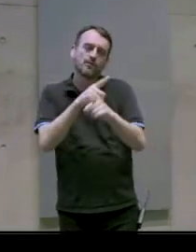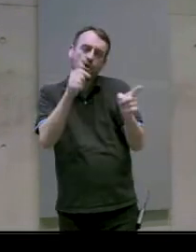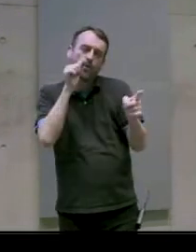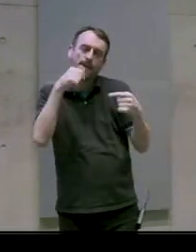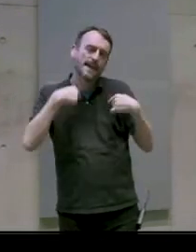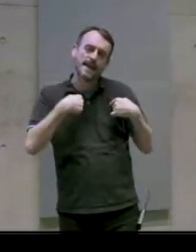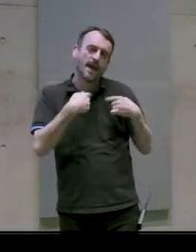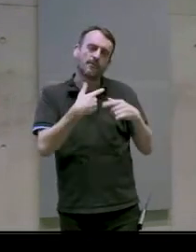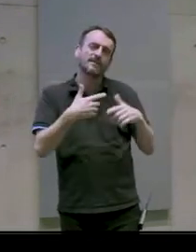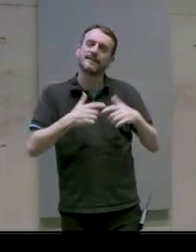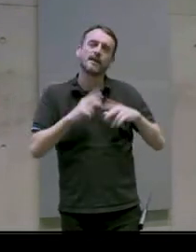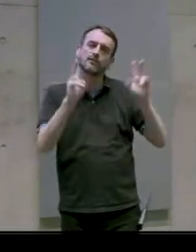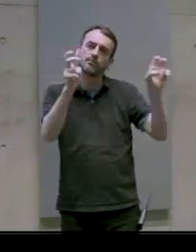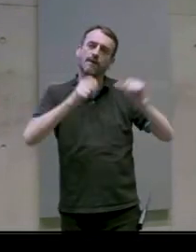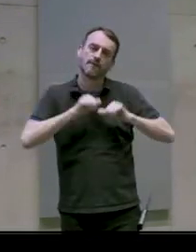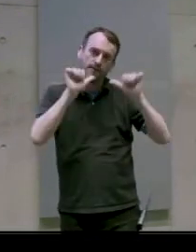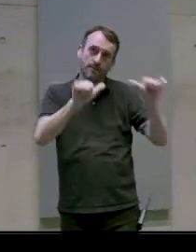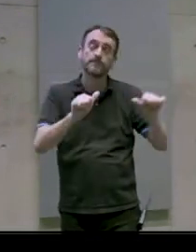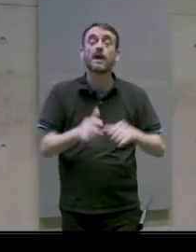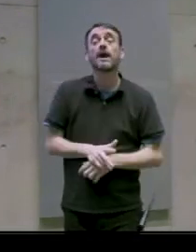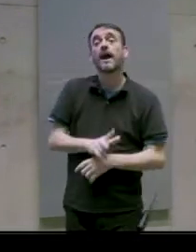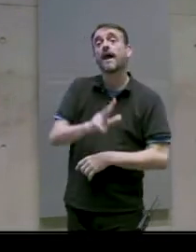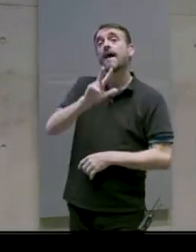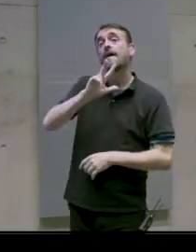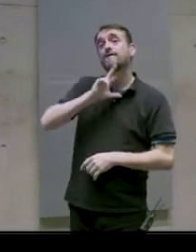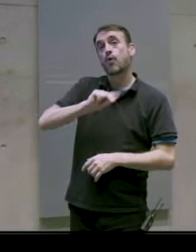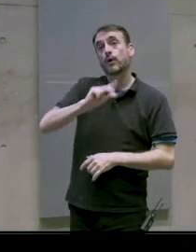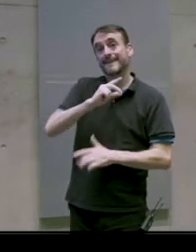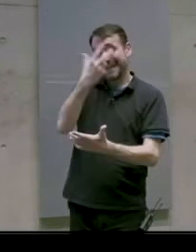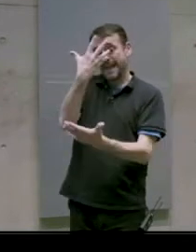is a subject I like. So voice input.